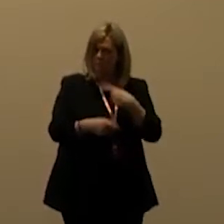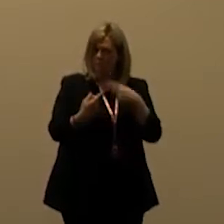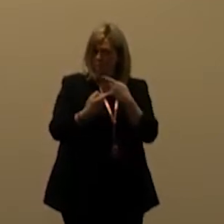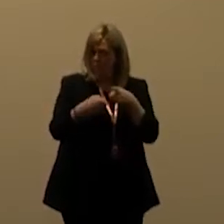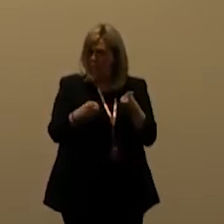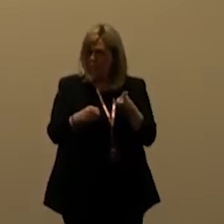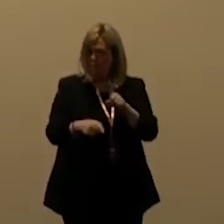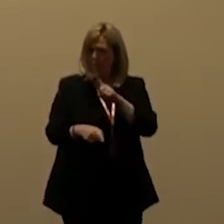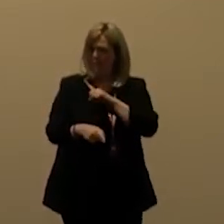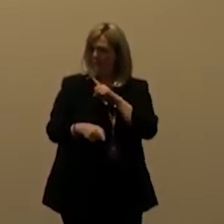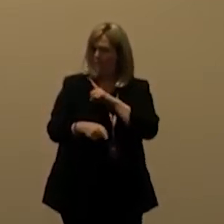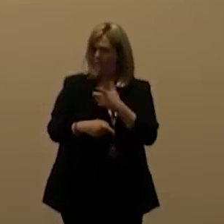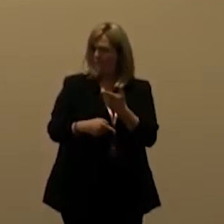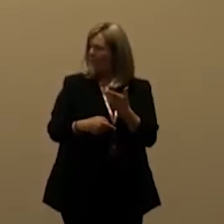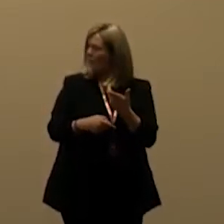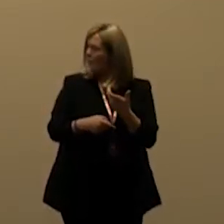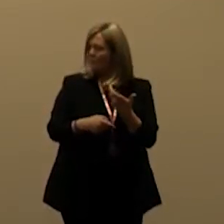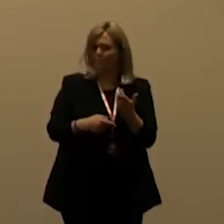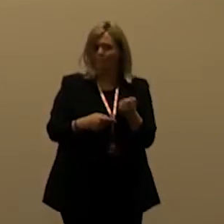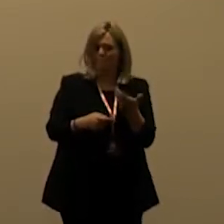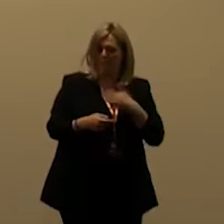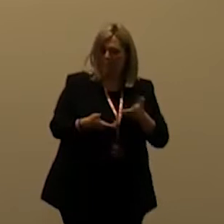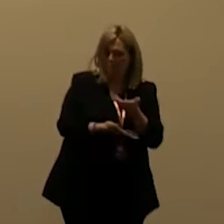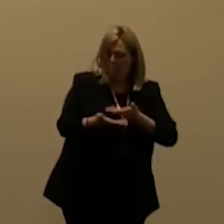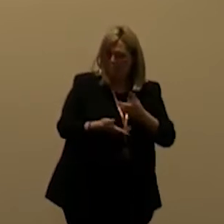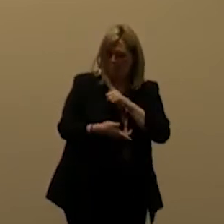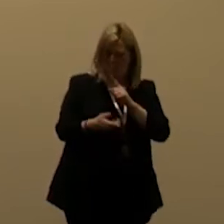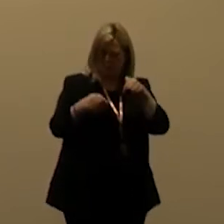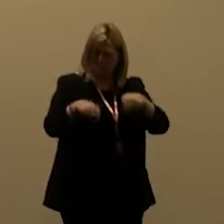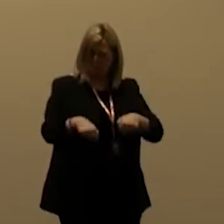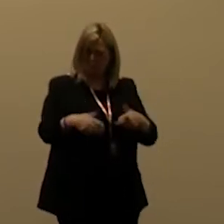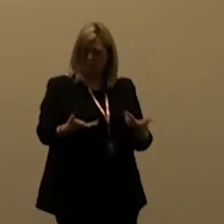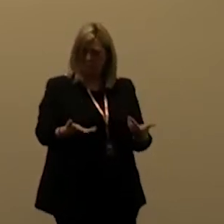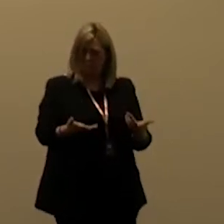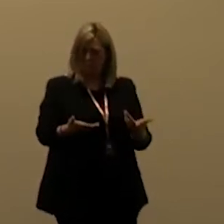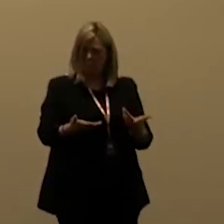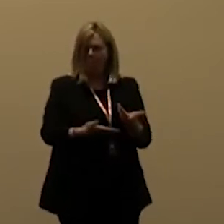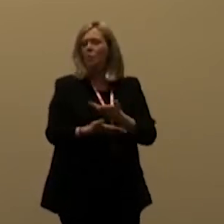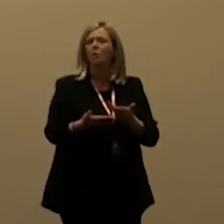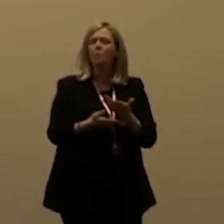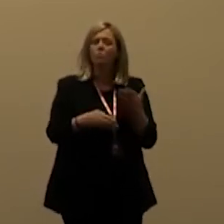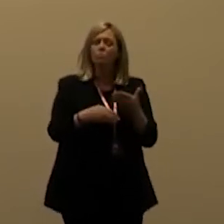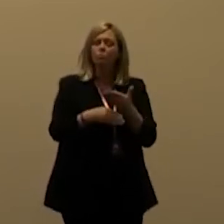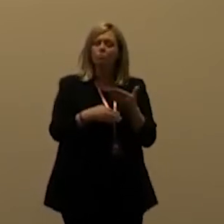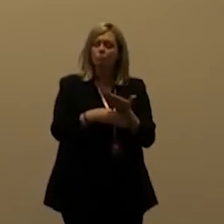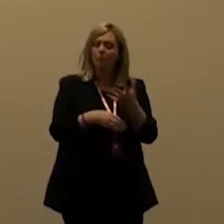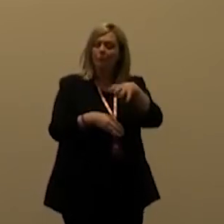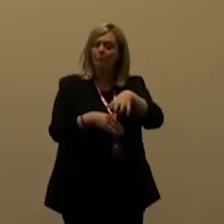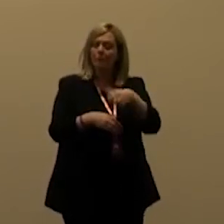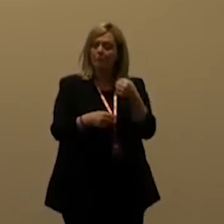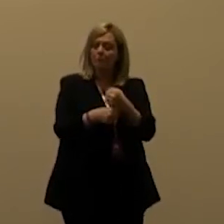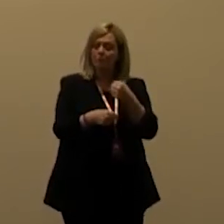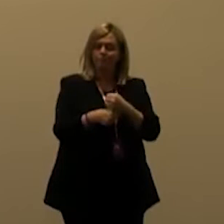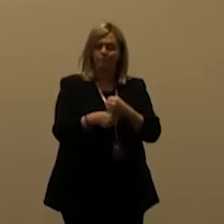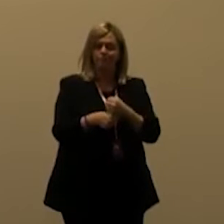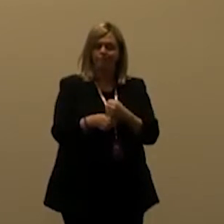very much why we ended up having these conversations and why we're here today to talk about workplace generations, because we